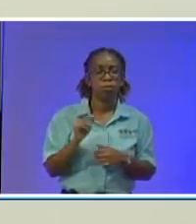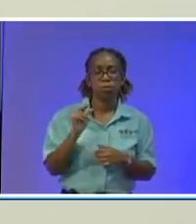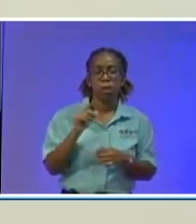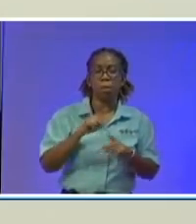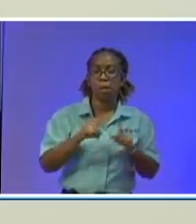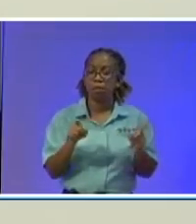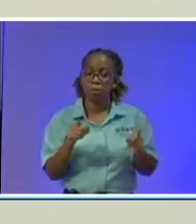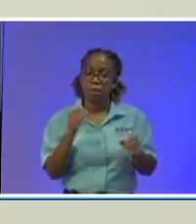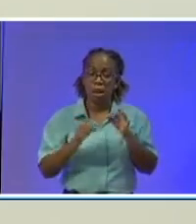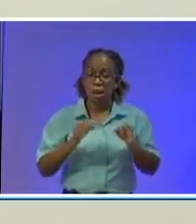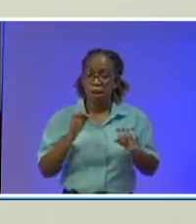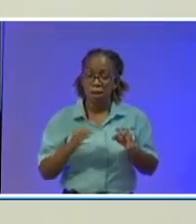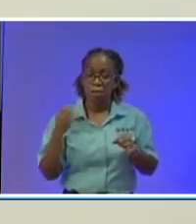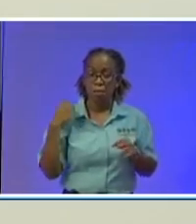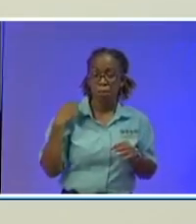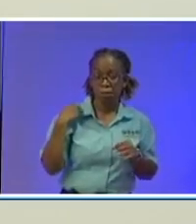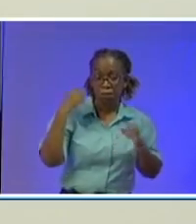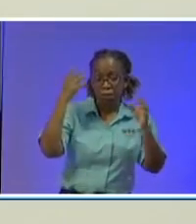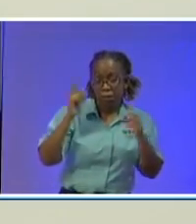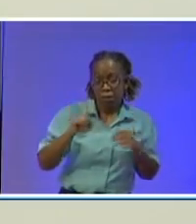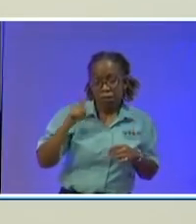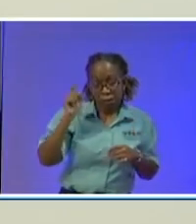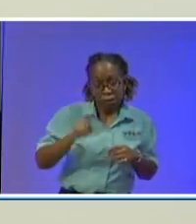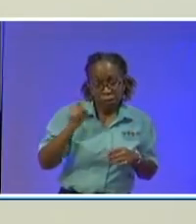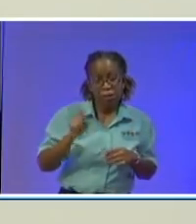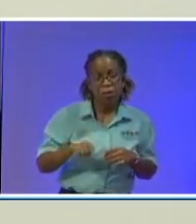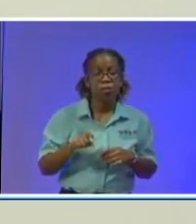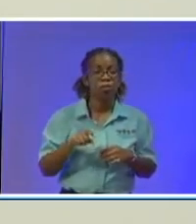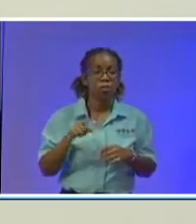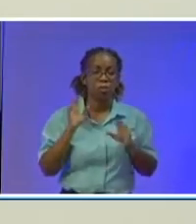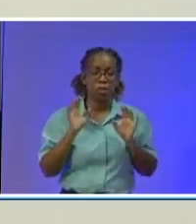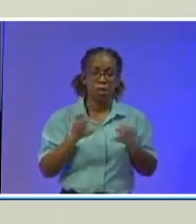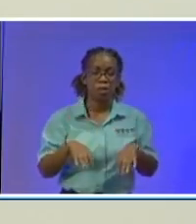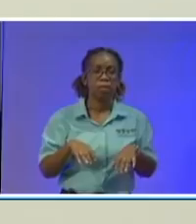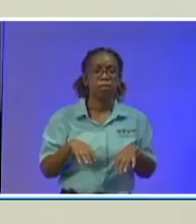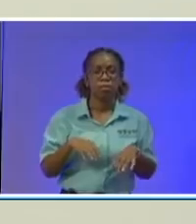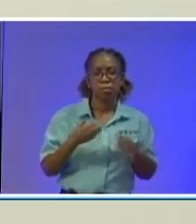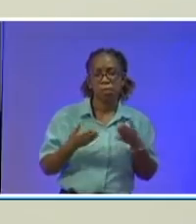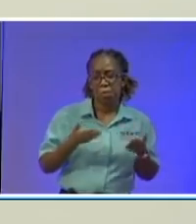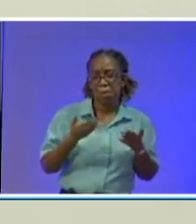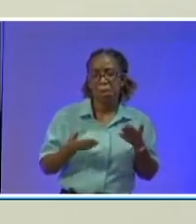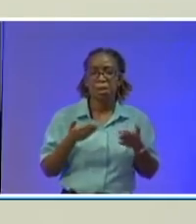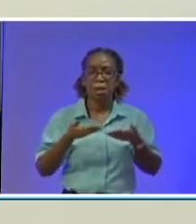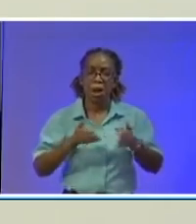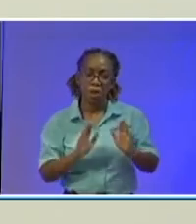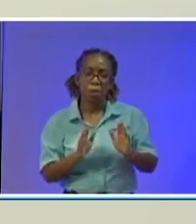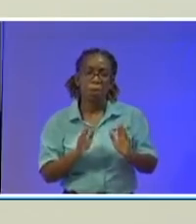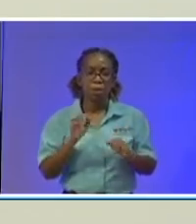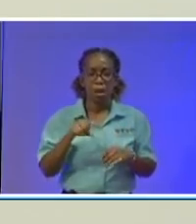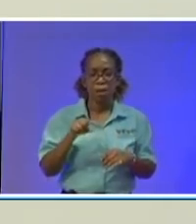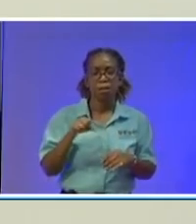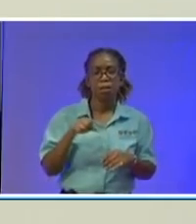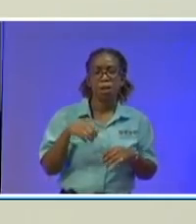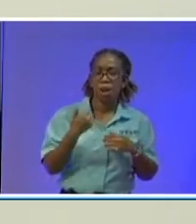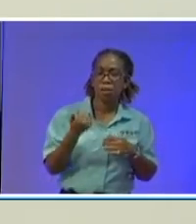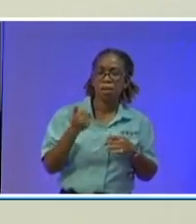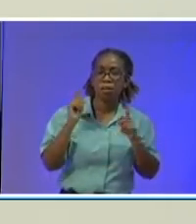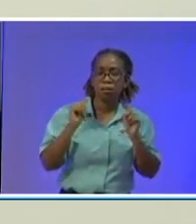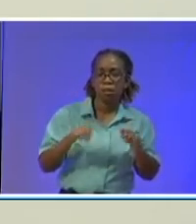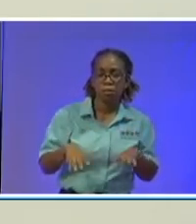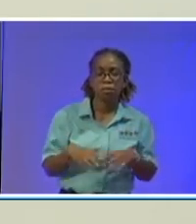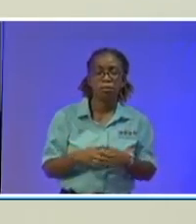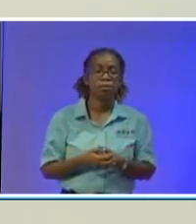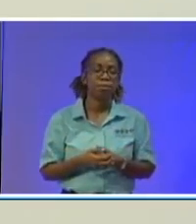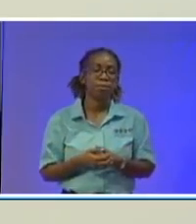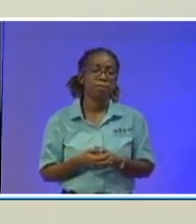require it, we can try to facilitate, bearing in mind that we are in the midst of the largest surge that we